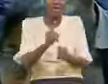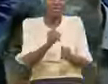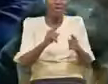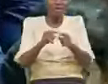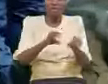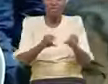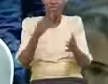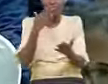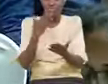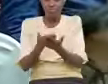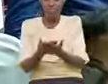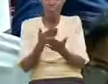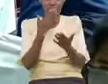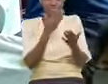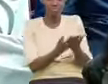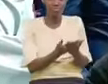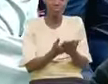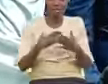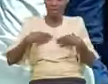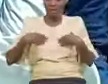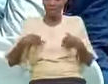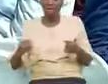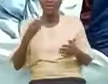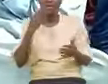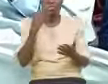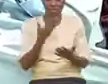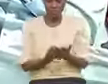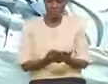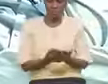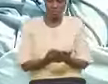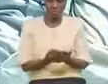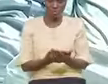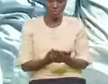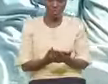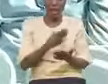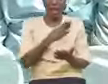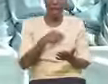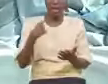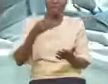Eye wole chacha kele nunyui wom. Doyo yu anunyue.